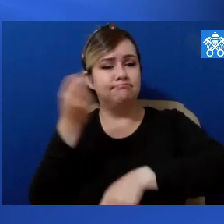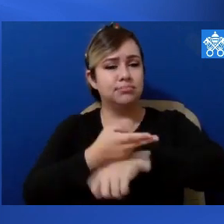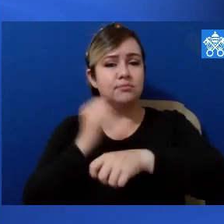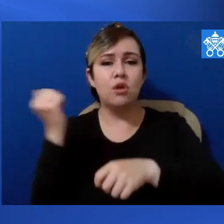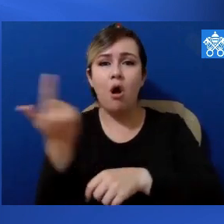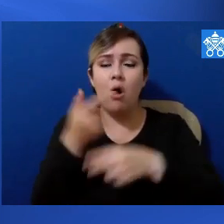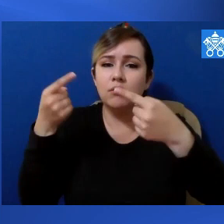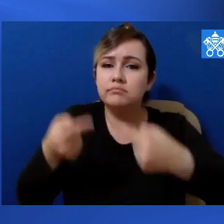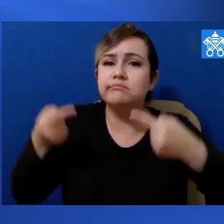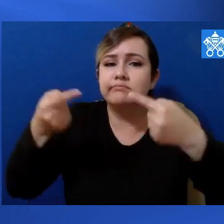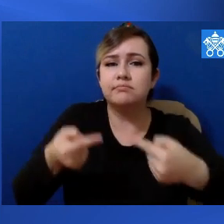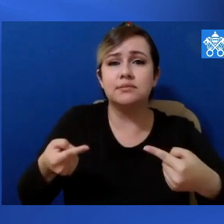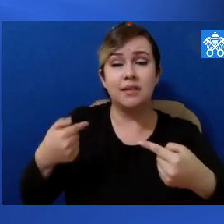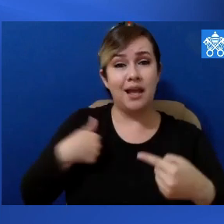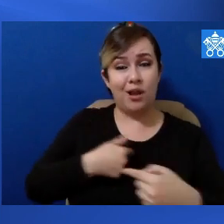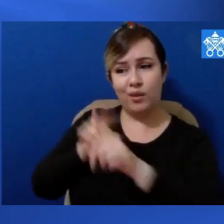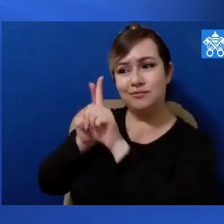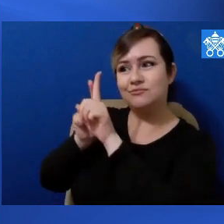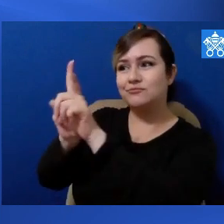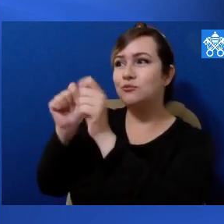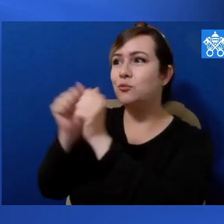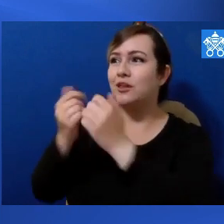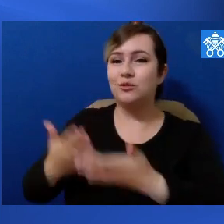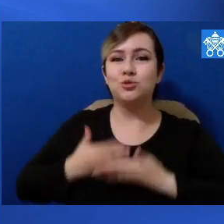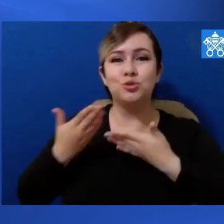dificultades y a seguirlo con alegría.